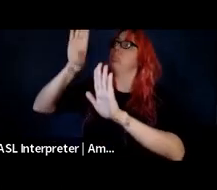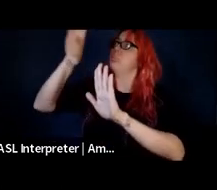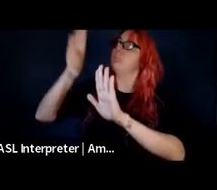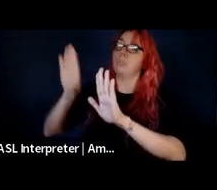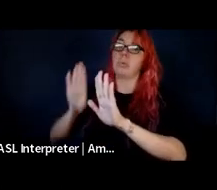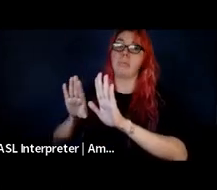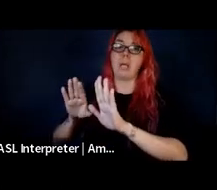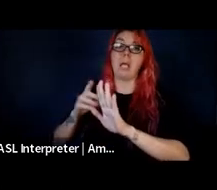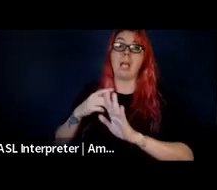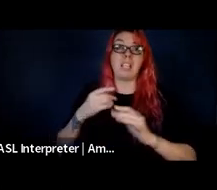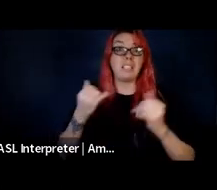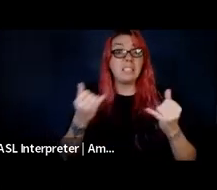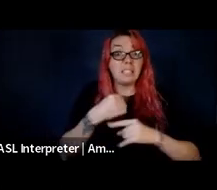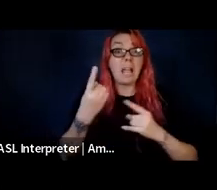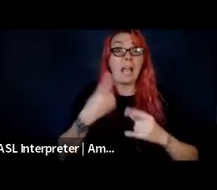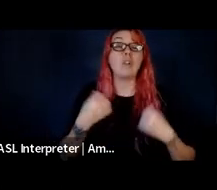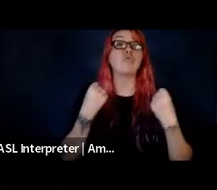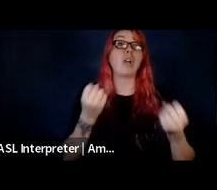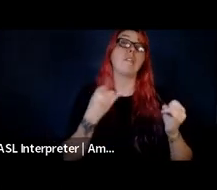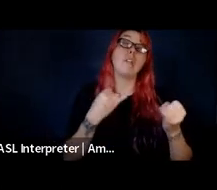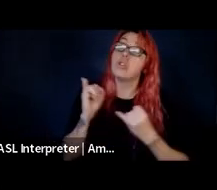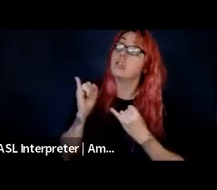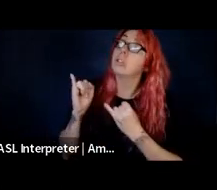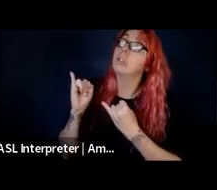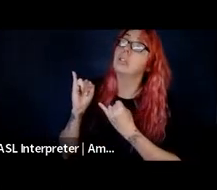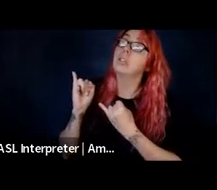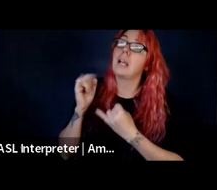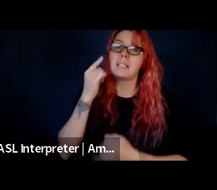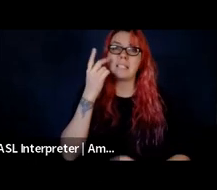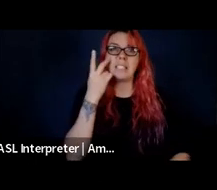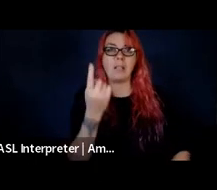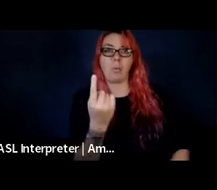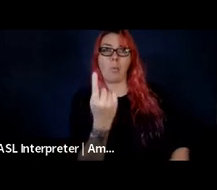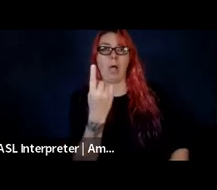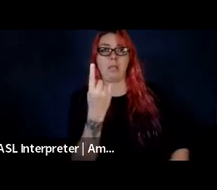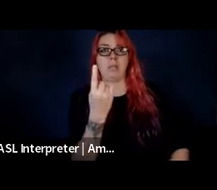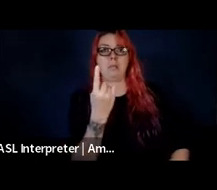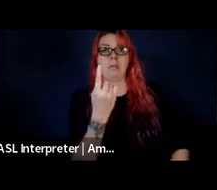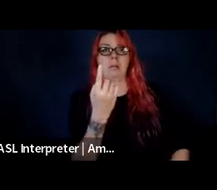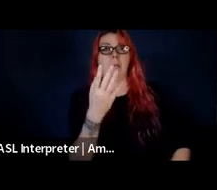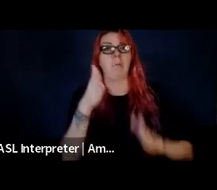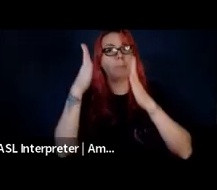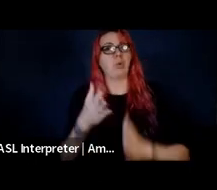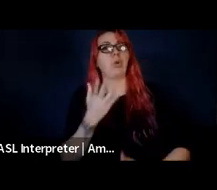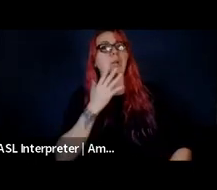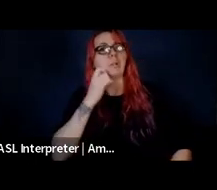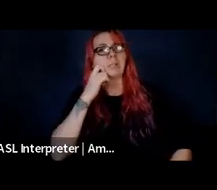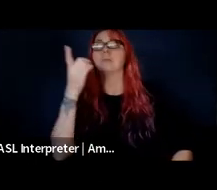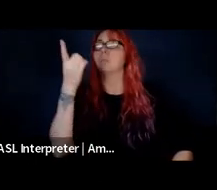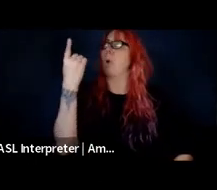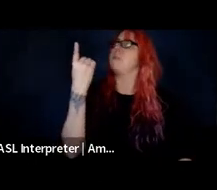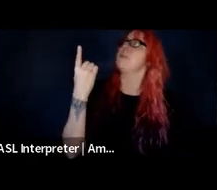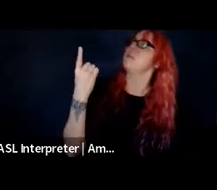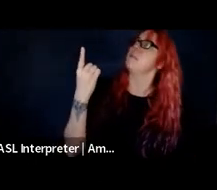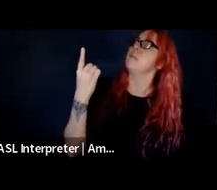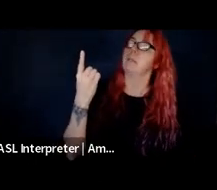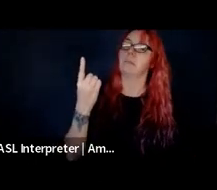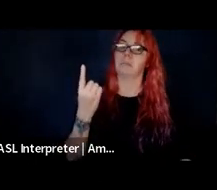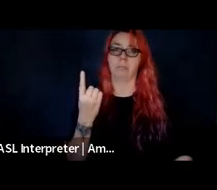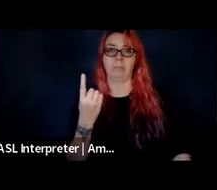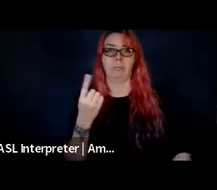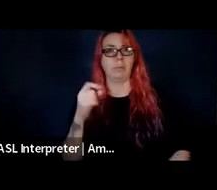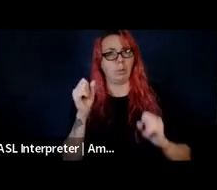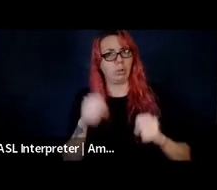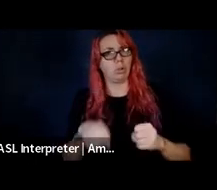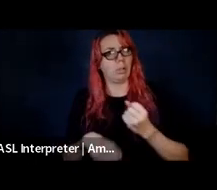so, it's interesting for me also to notice that there certainly is much more diversity and much more possibility, but then you'll see in